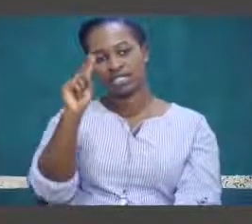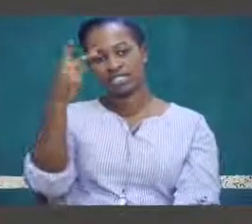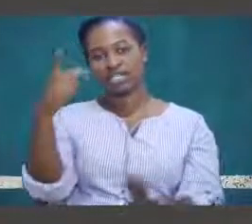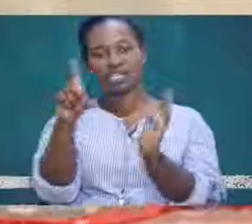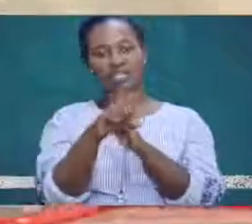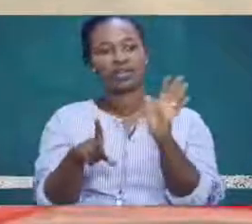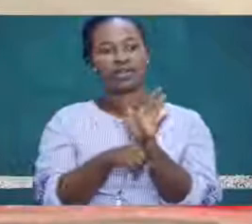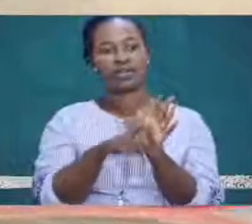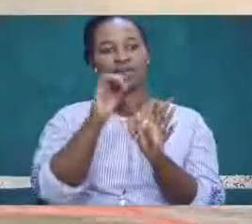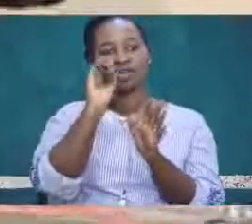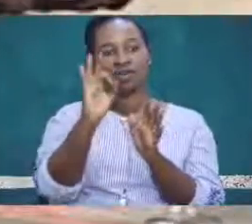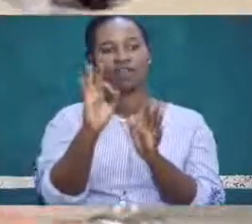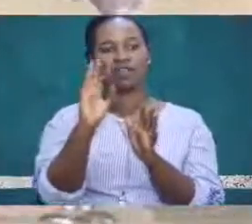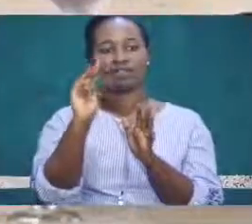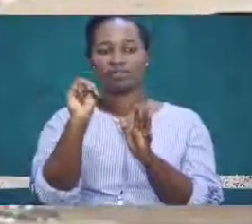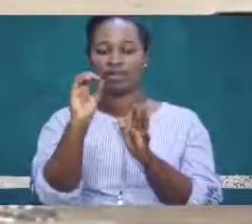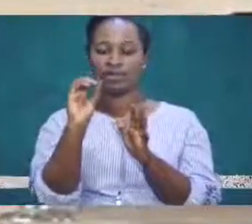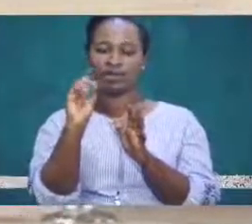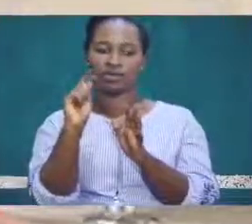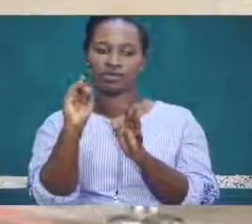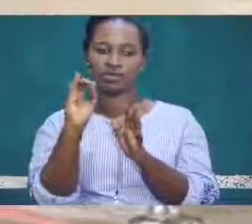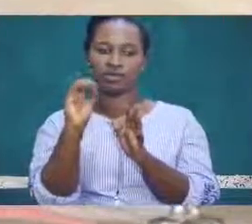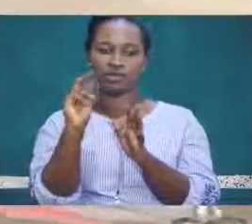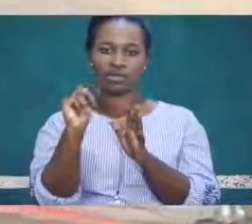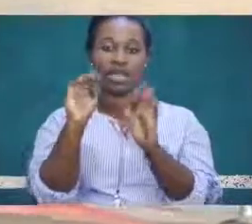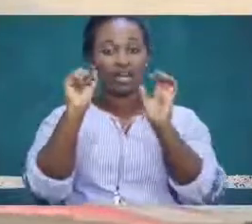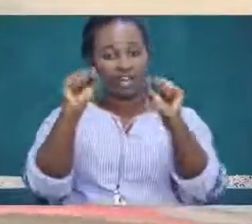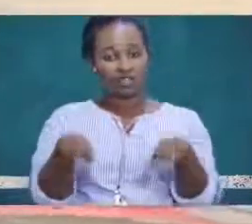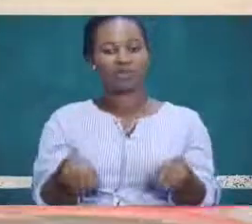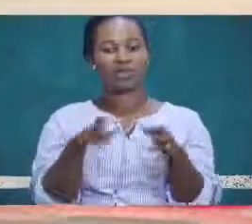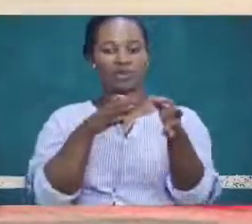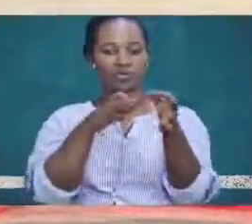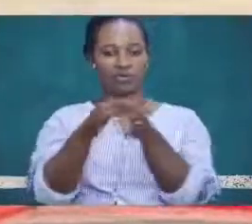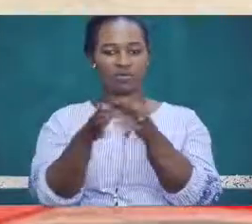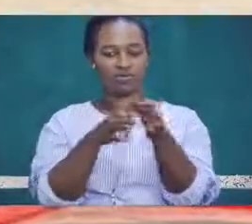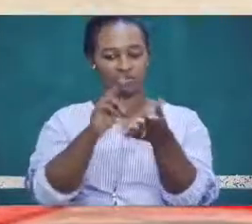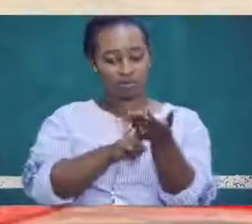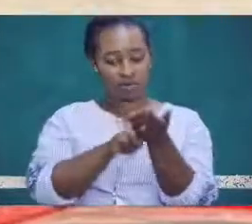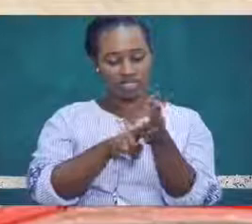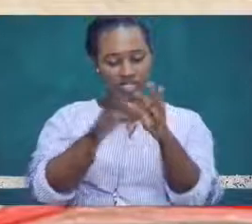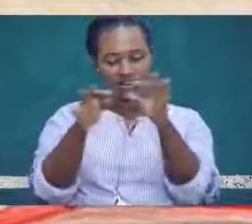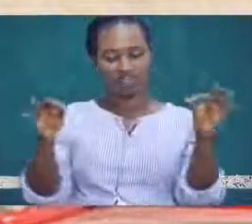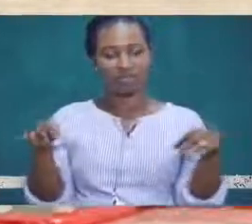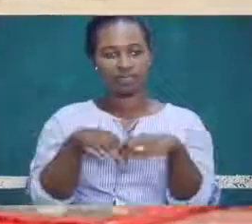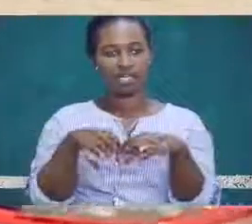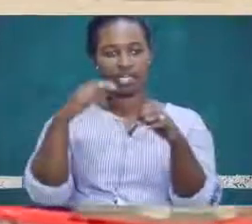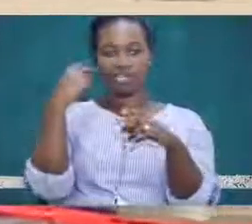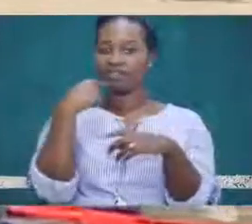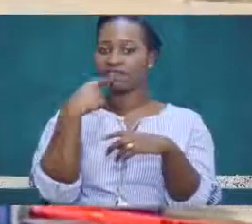formula F equals ma. That is our main learning objective today. You should be able to